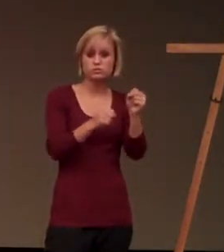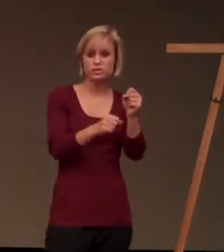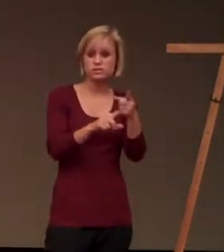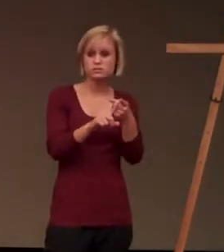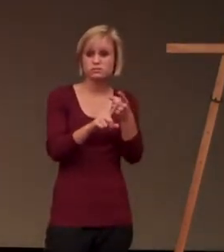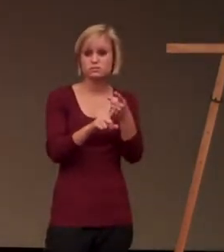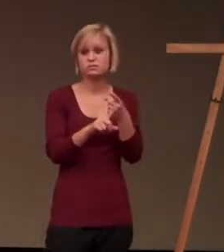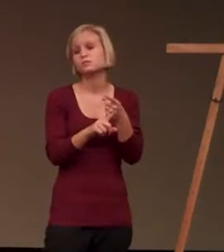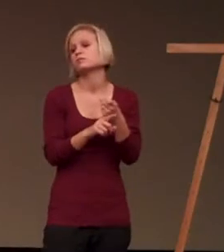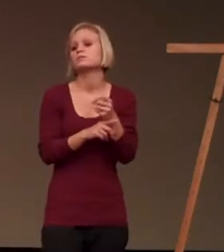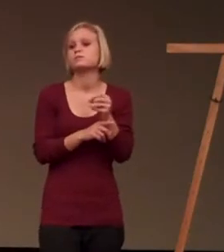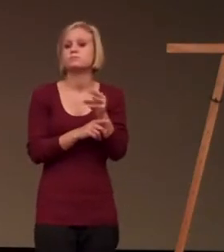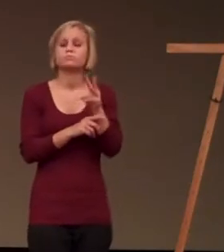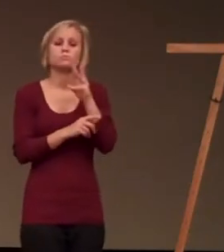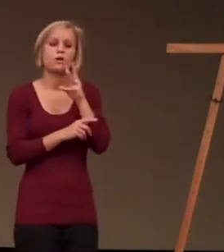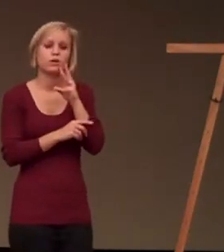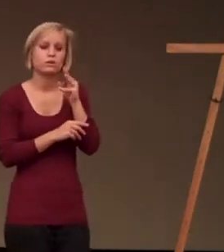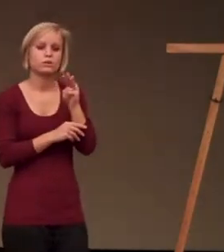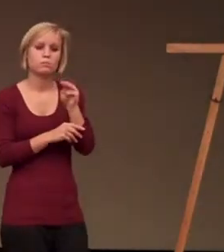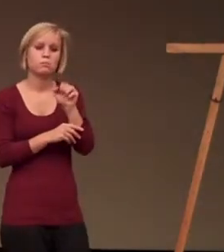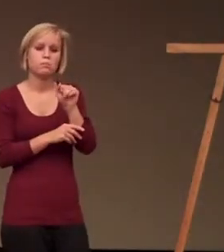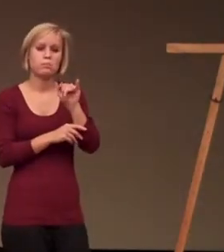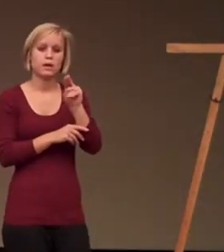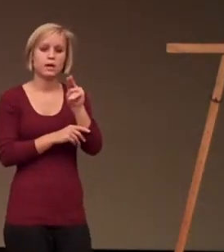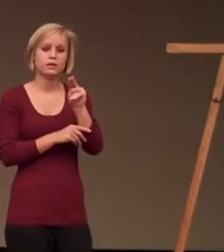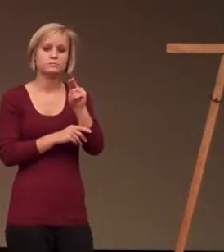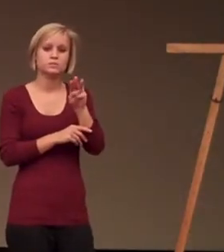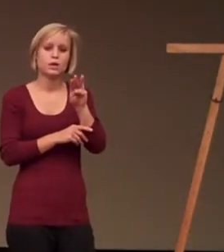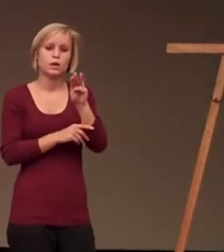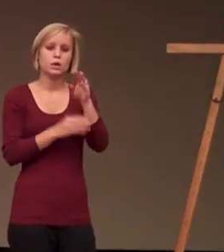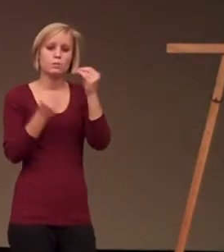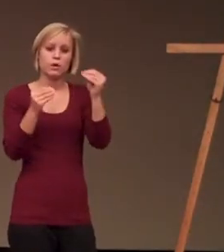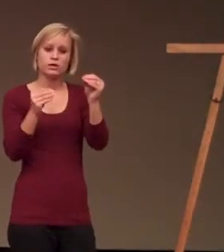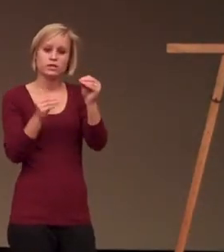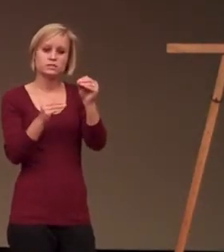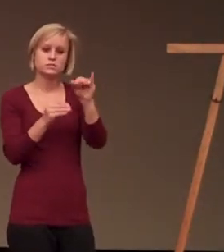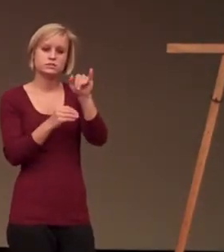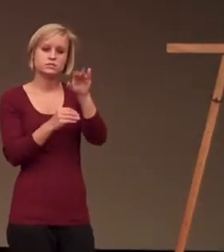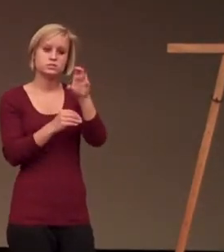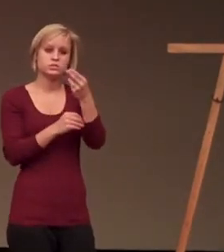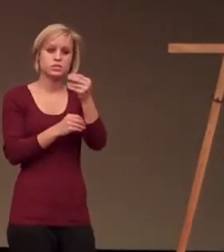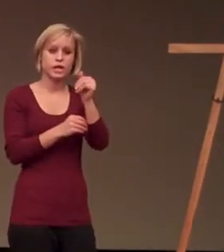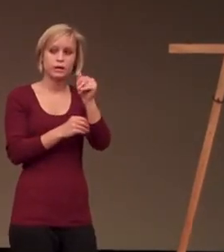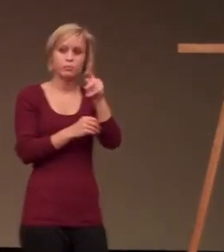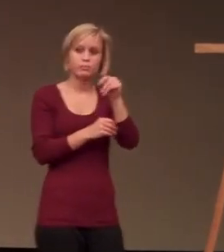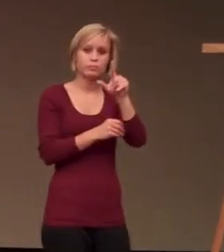see, Water, Main, Market, Chaplin, Jacob, okay?